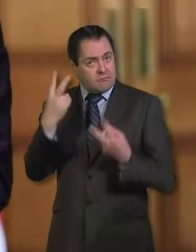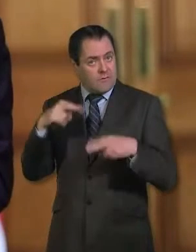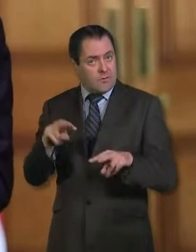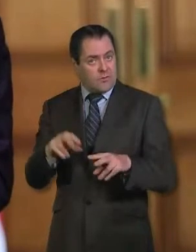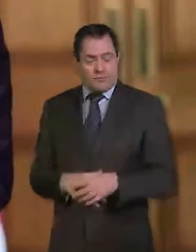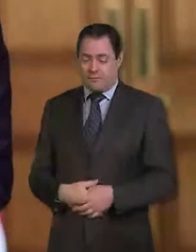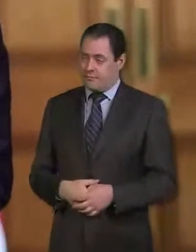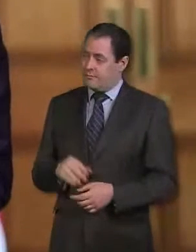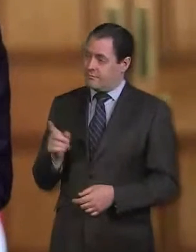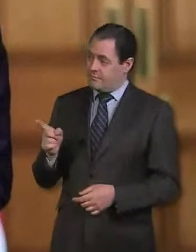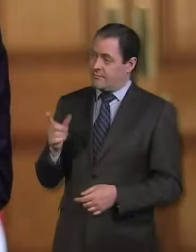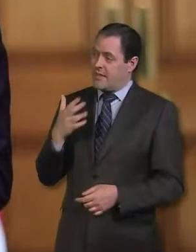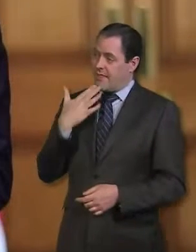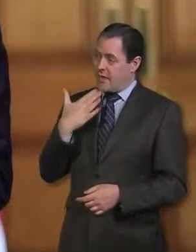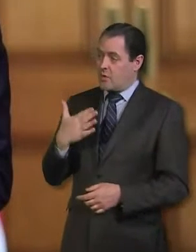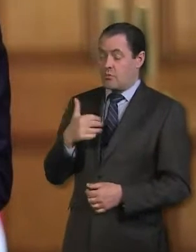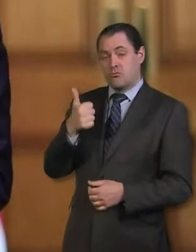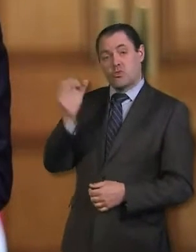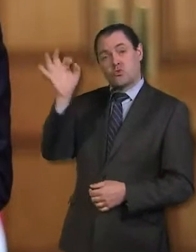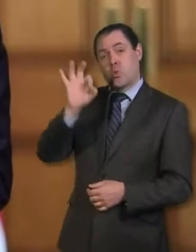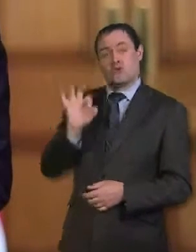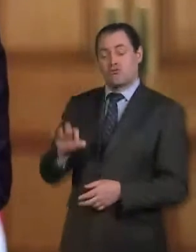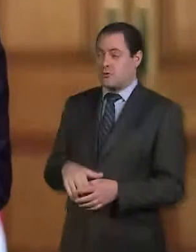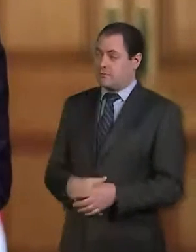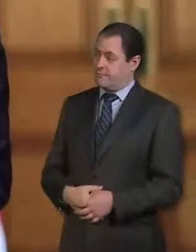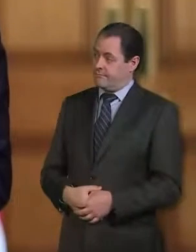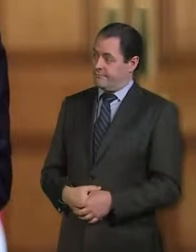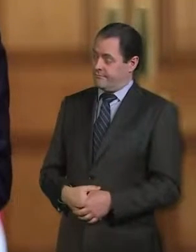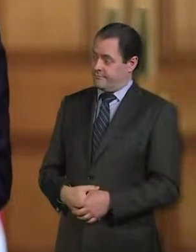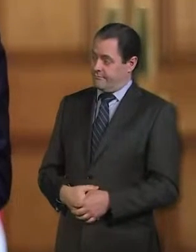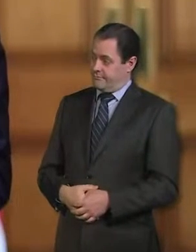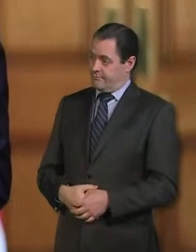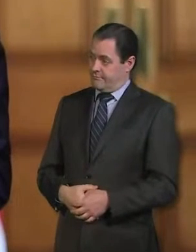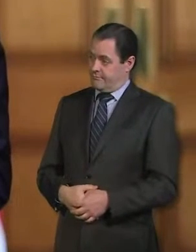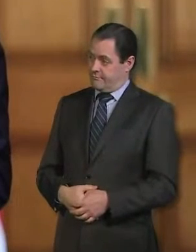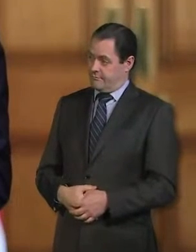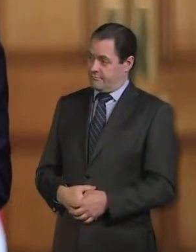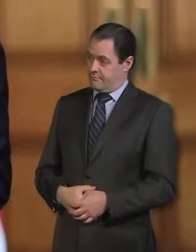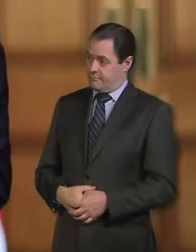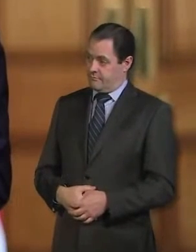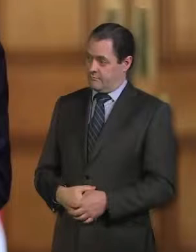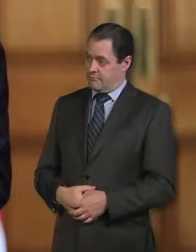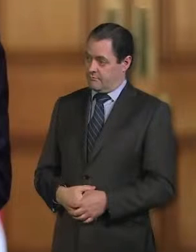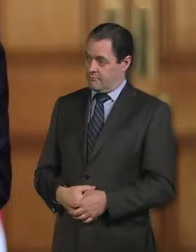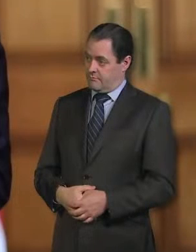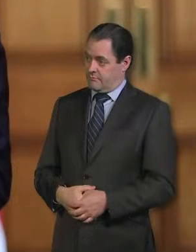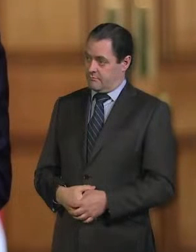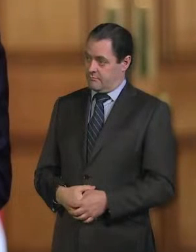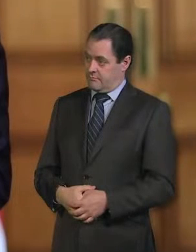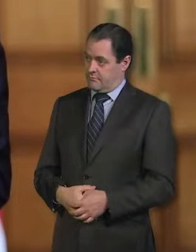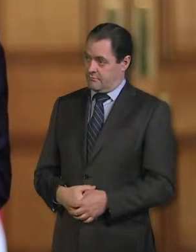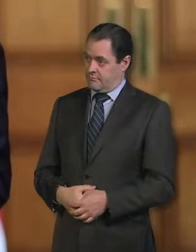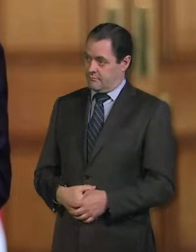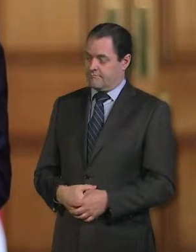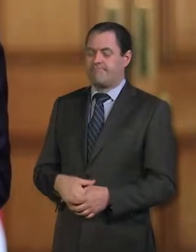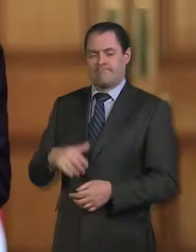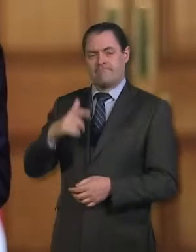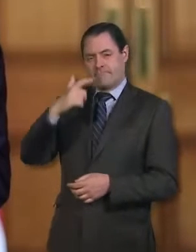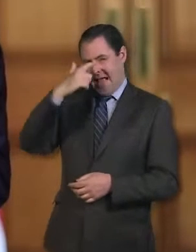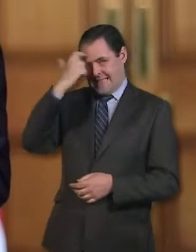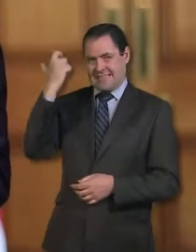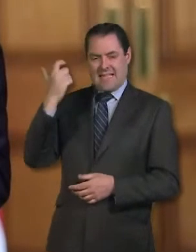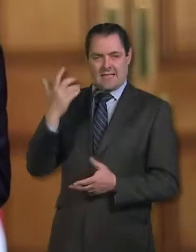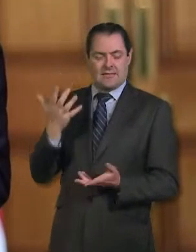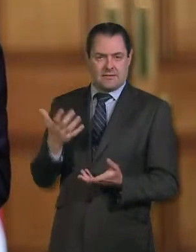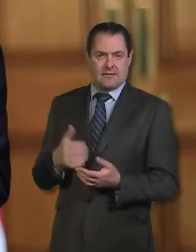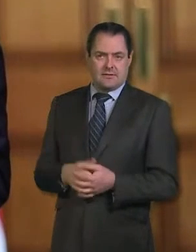question. And we do understand the impact and the need for making sure